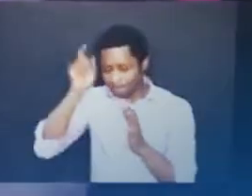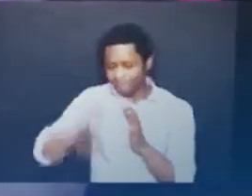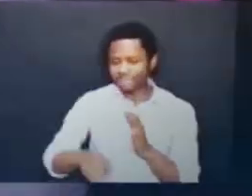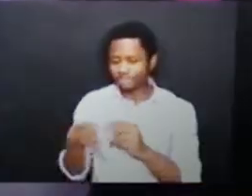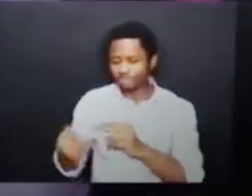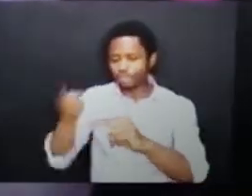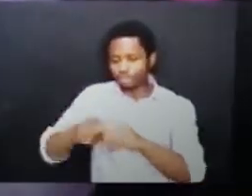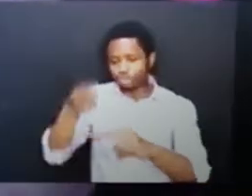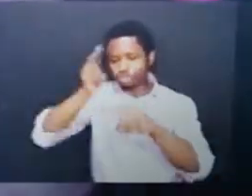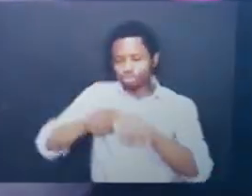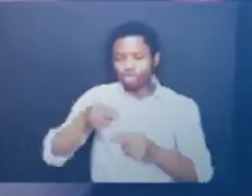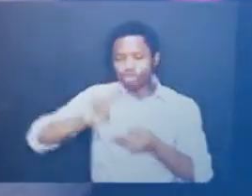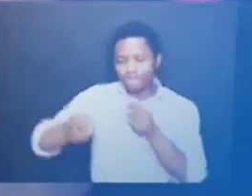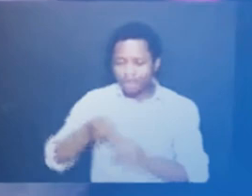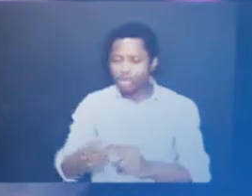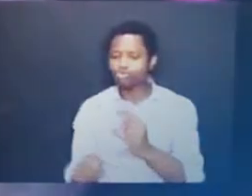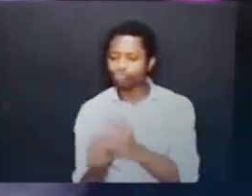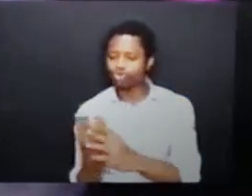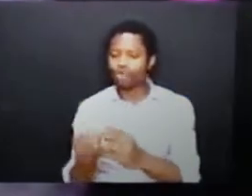decrease.